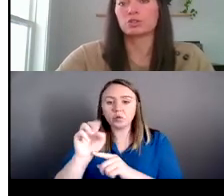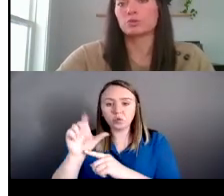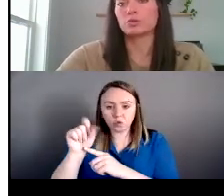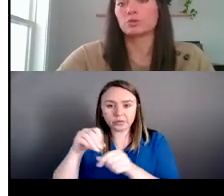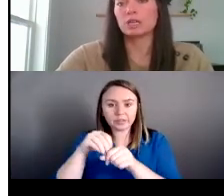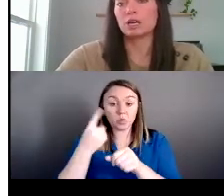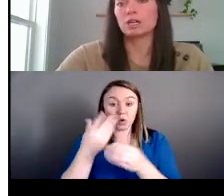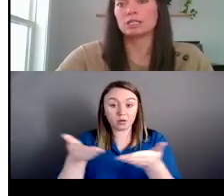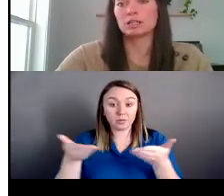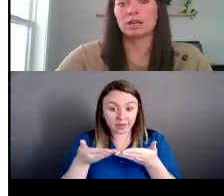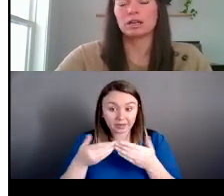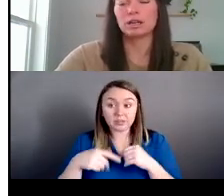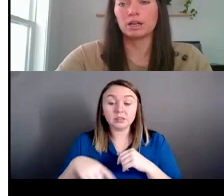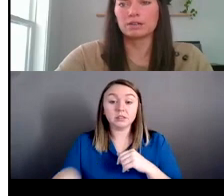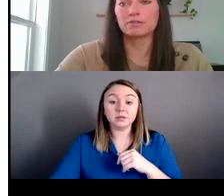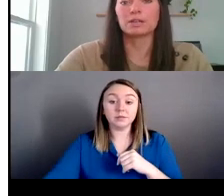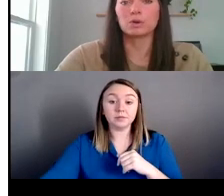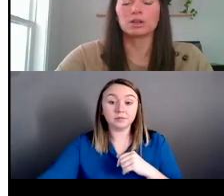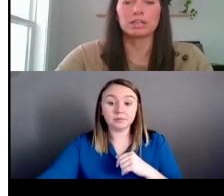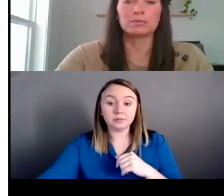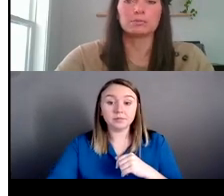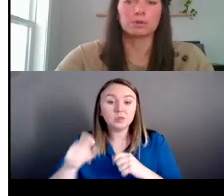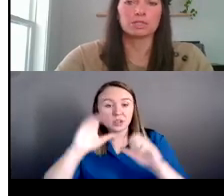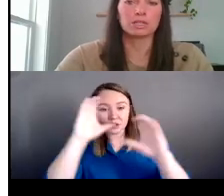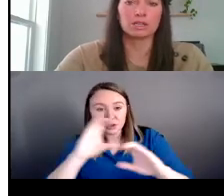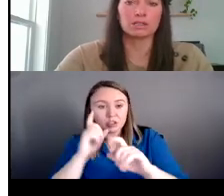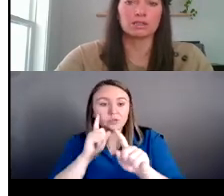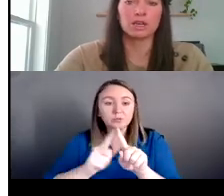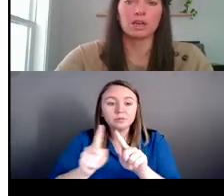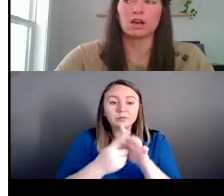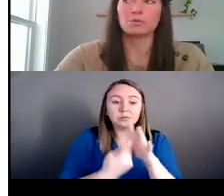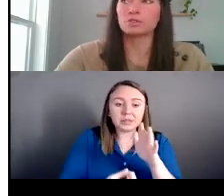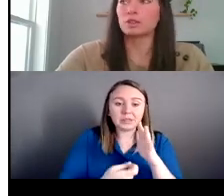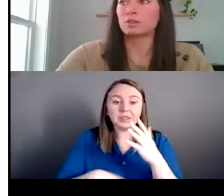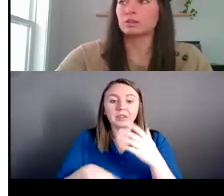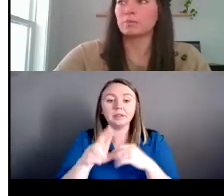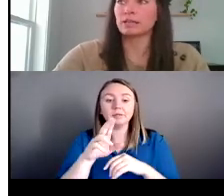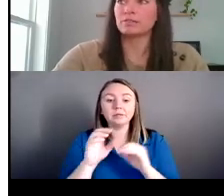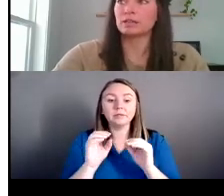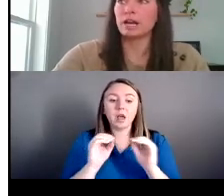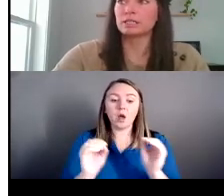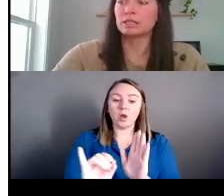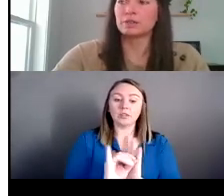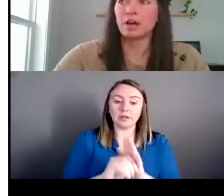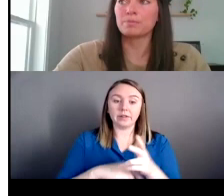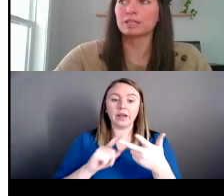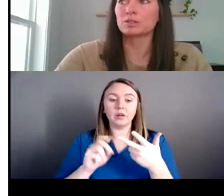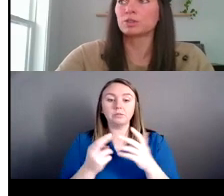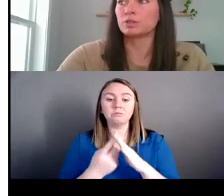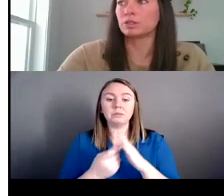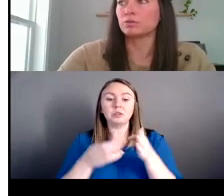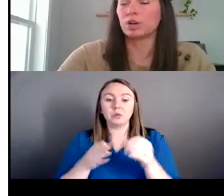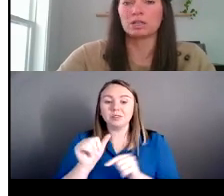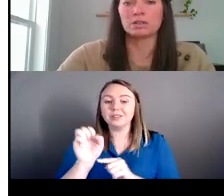search through missing, unidentified or unclaimed person cases. You'll see the little magnifying glasses on the top. That's